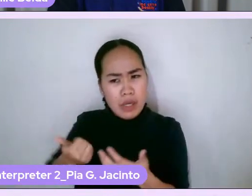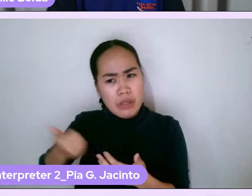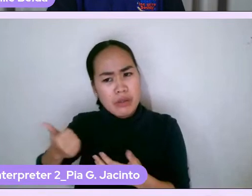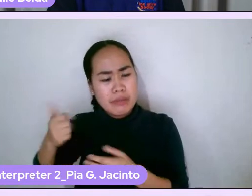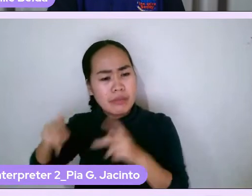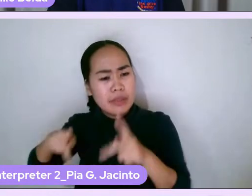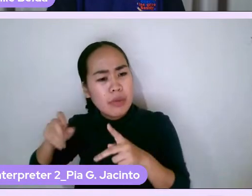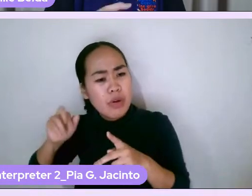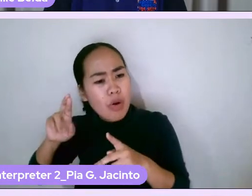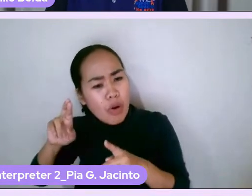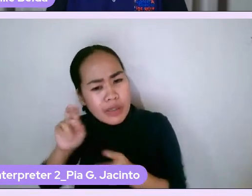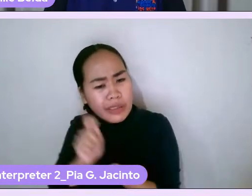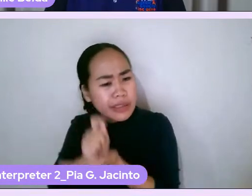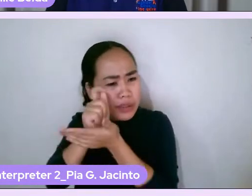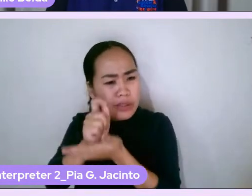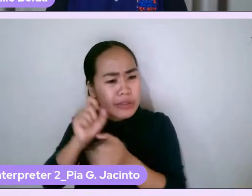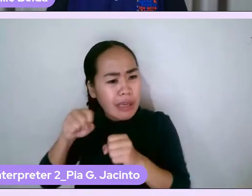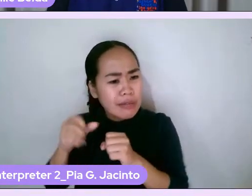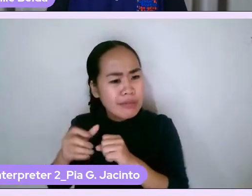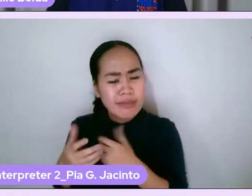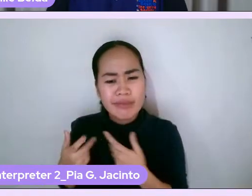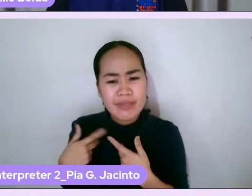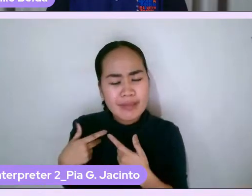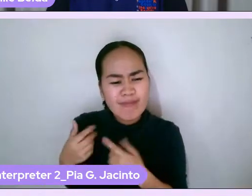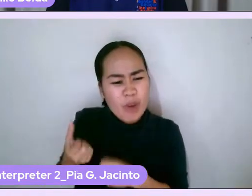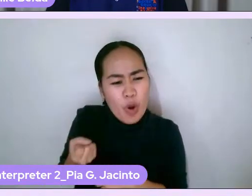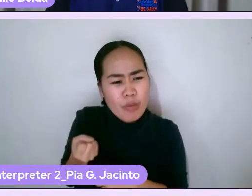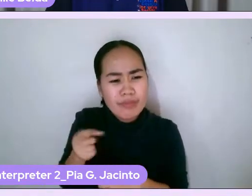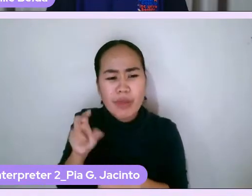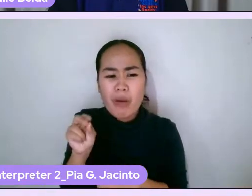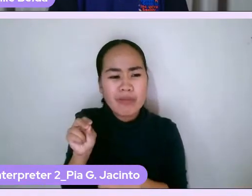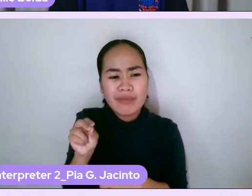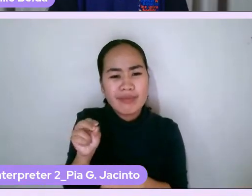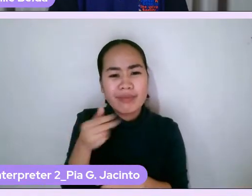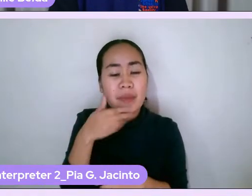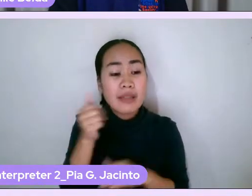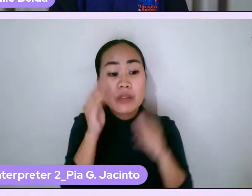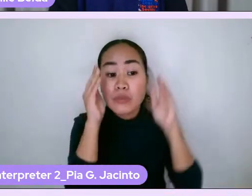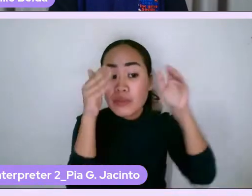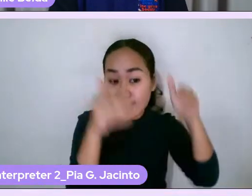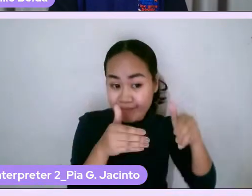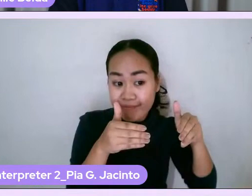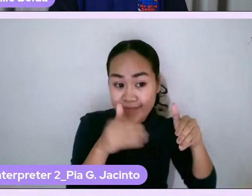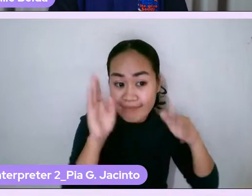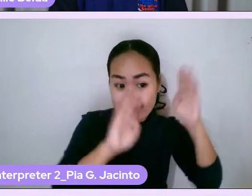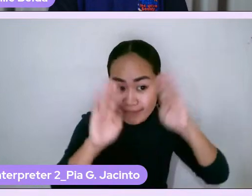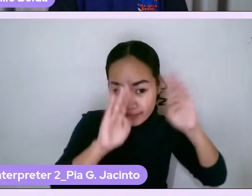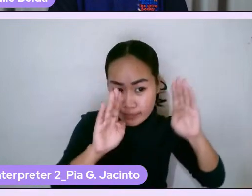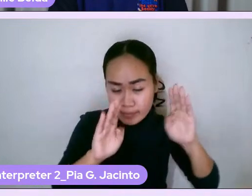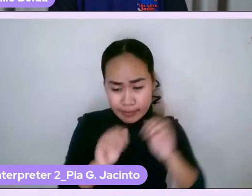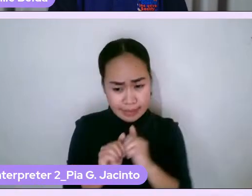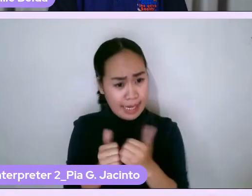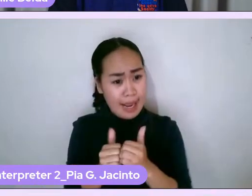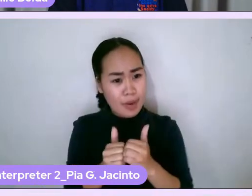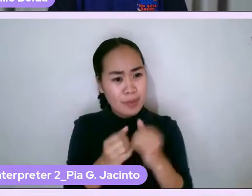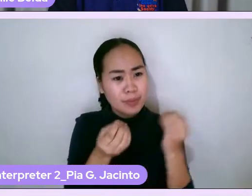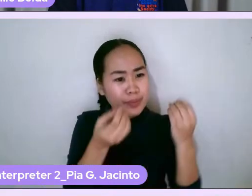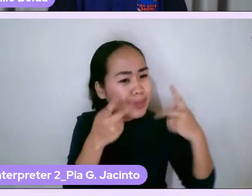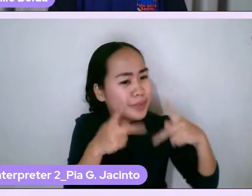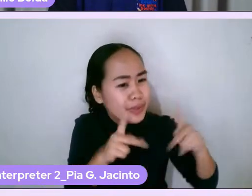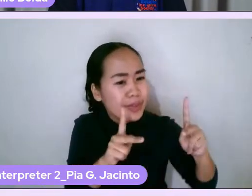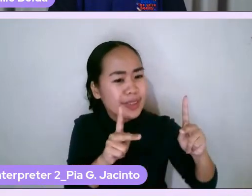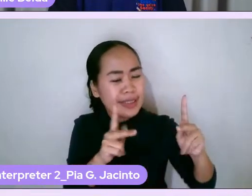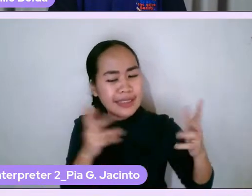And, you know, please try to, you know, focus on the problems, right? Like focus on the opportunities and